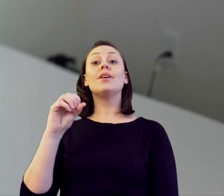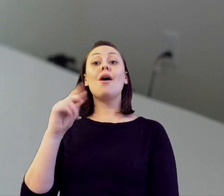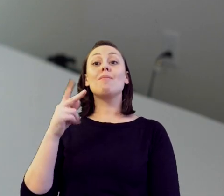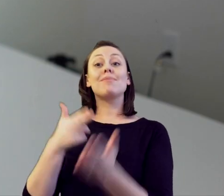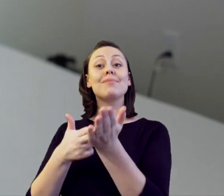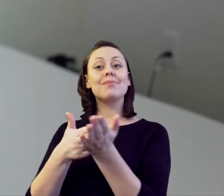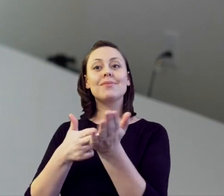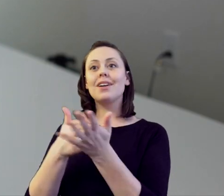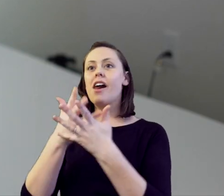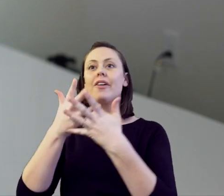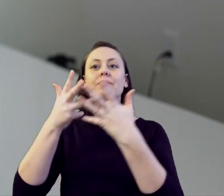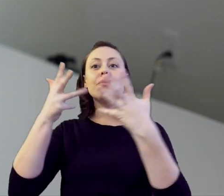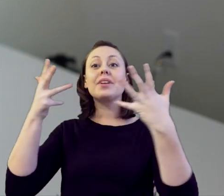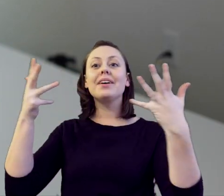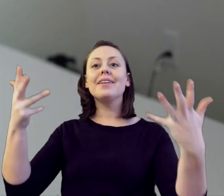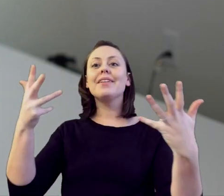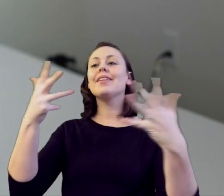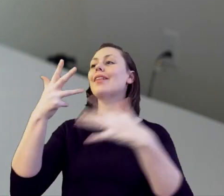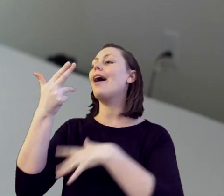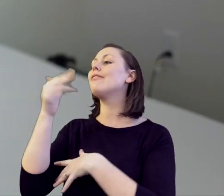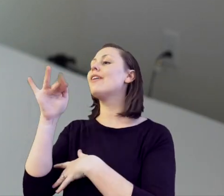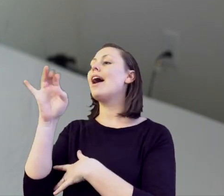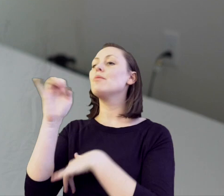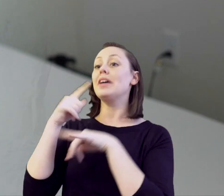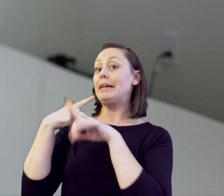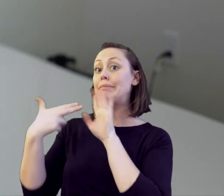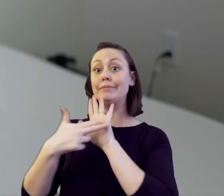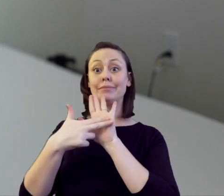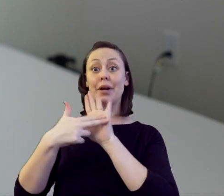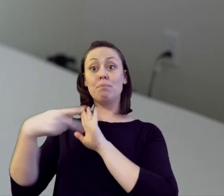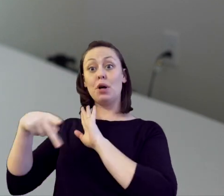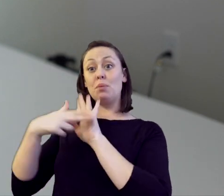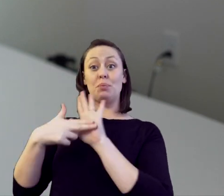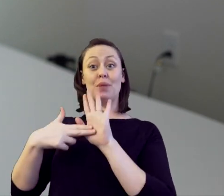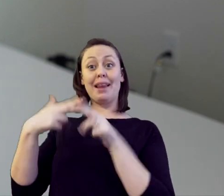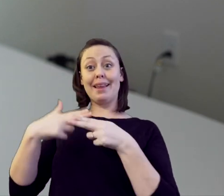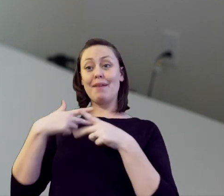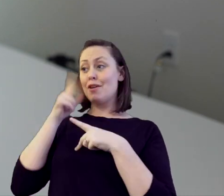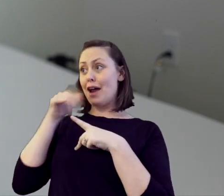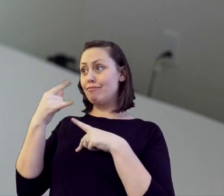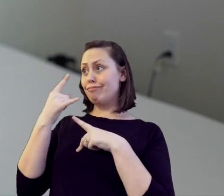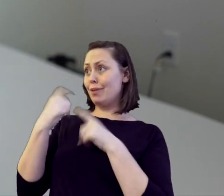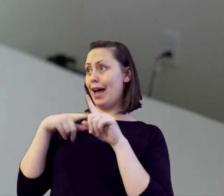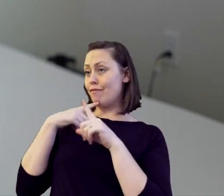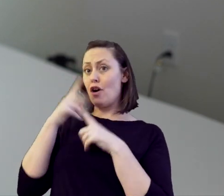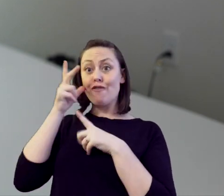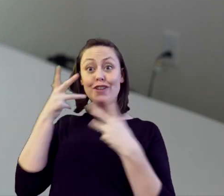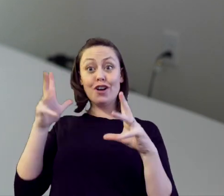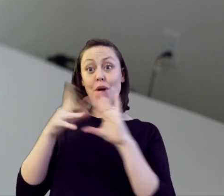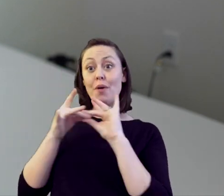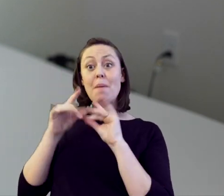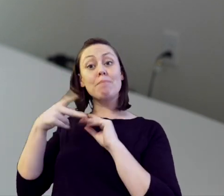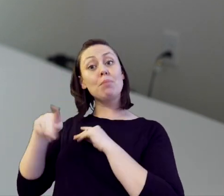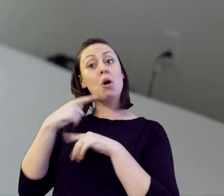Okay, let's be honest, there's a lot of hype when it comes to Purple's brand name. If you ask anyone that's just heard of Purple or they're just trying it out,